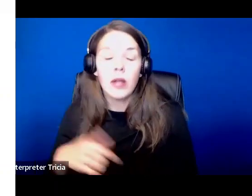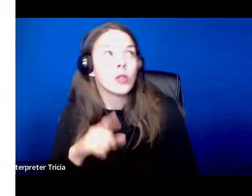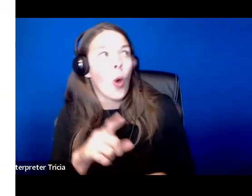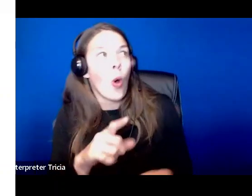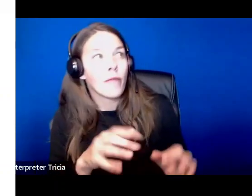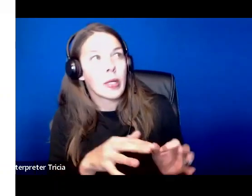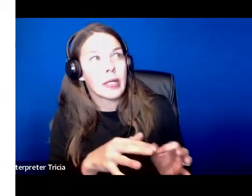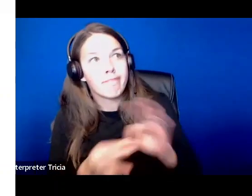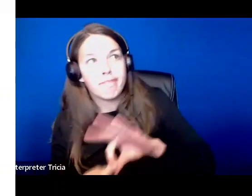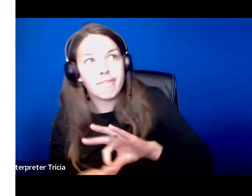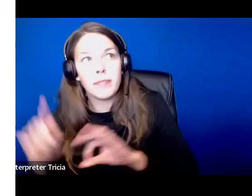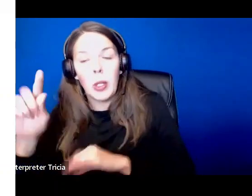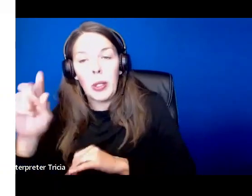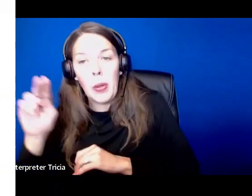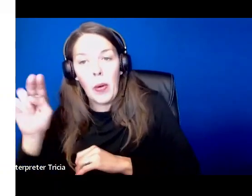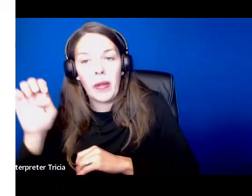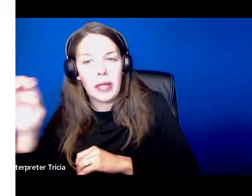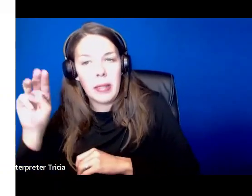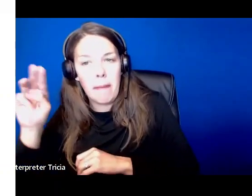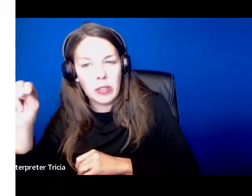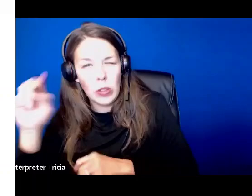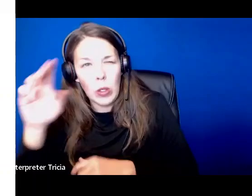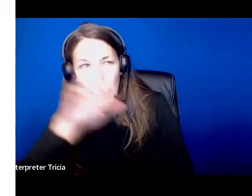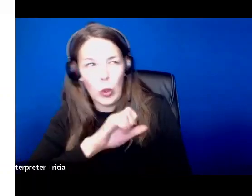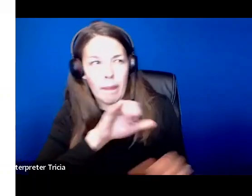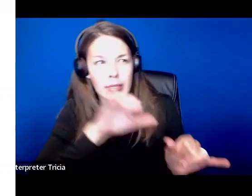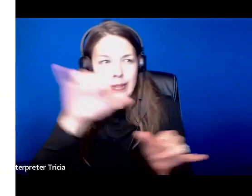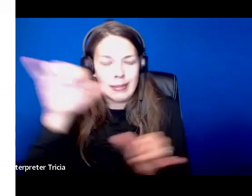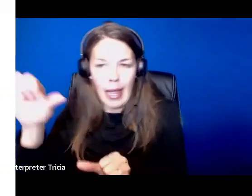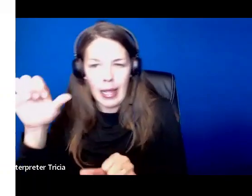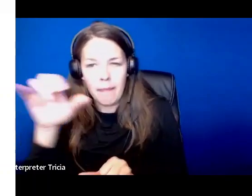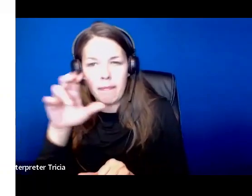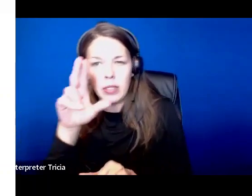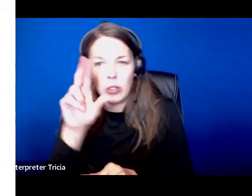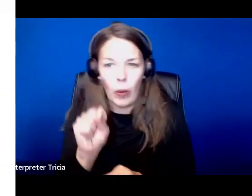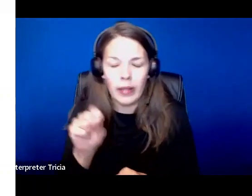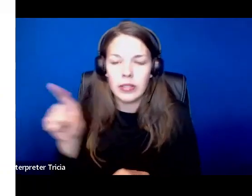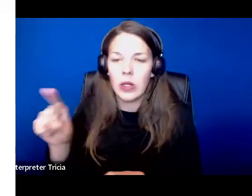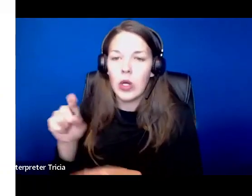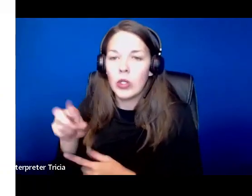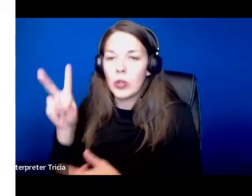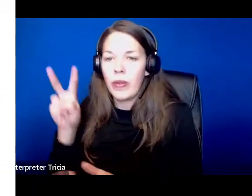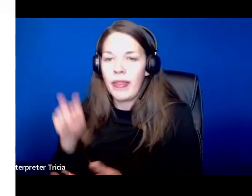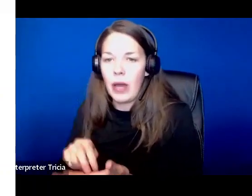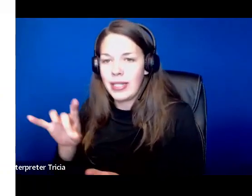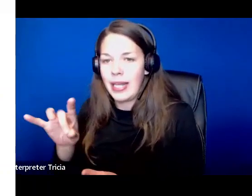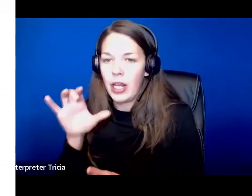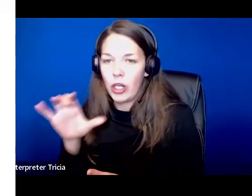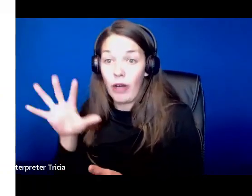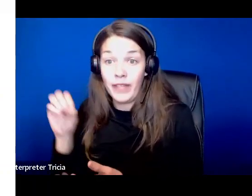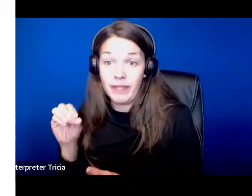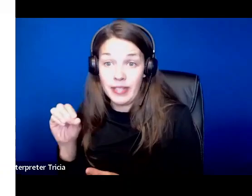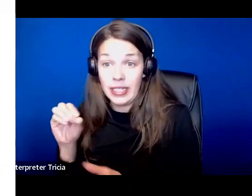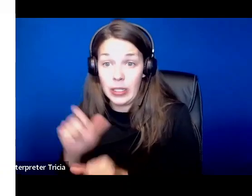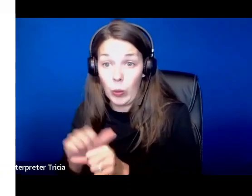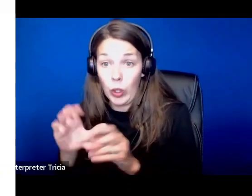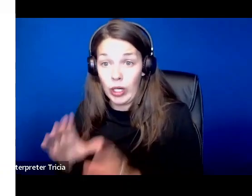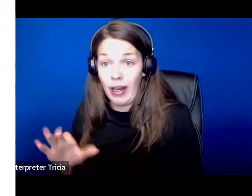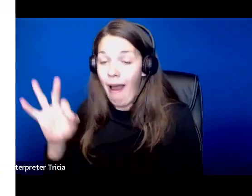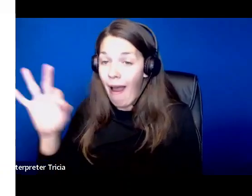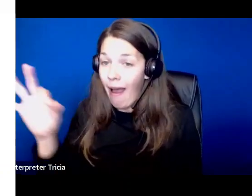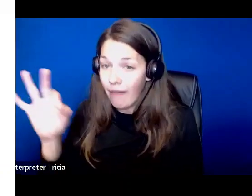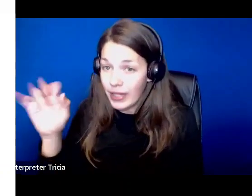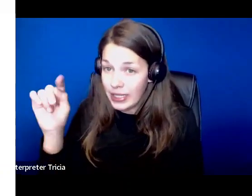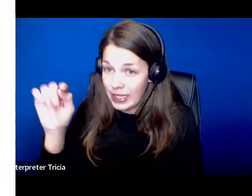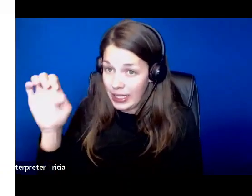and assume it's the same as what they found for the US, that'd be about 2,850 workers, FTEs